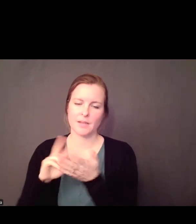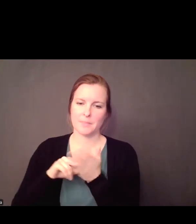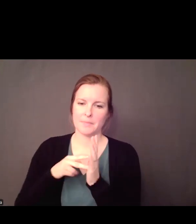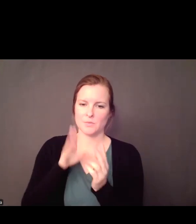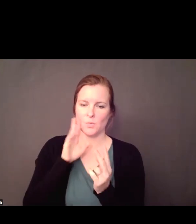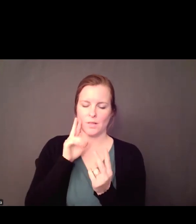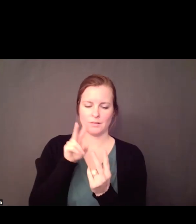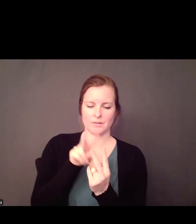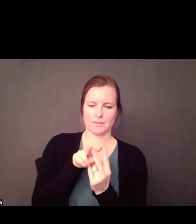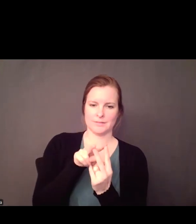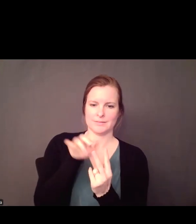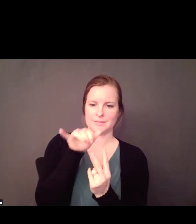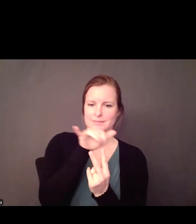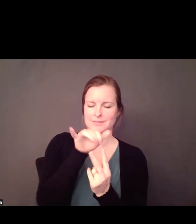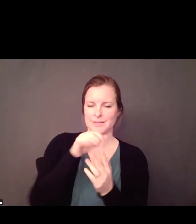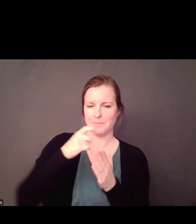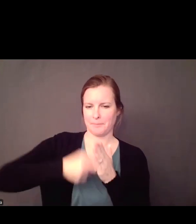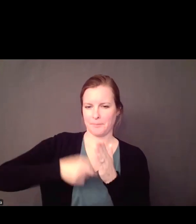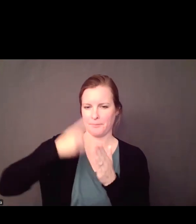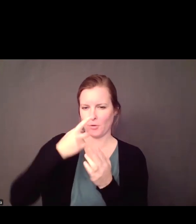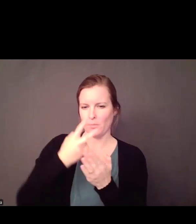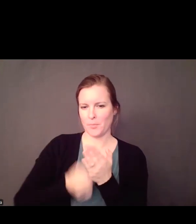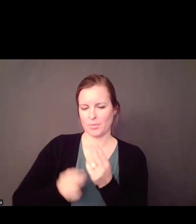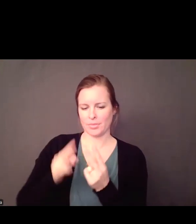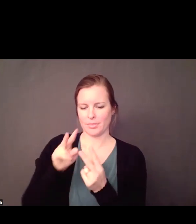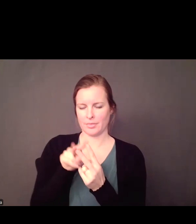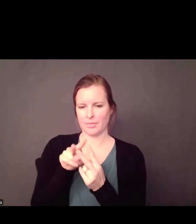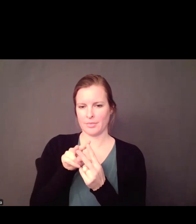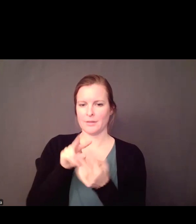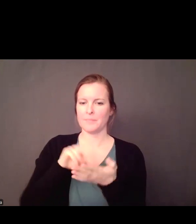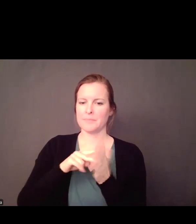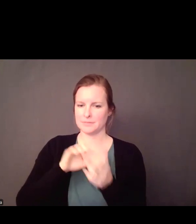it is okay to include both of those